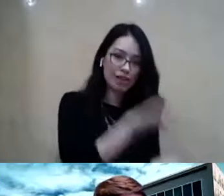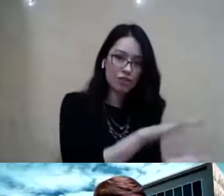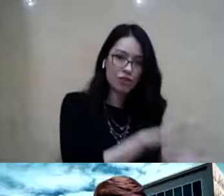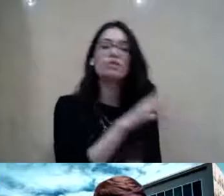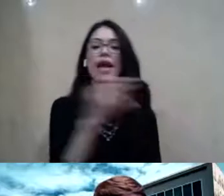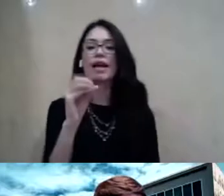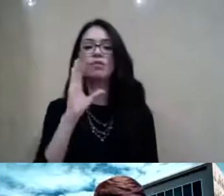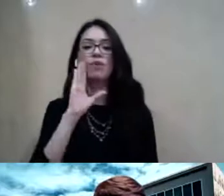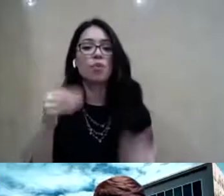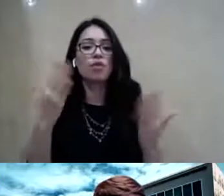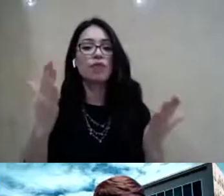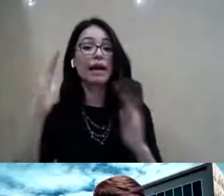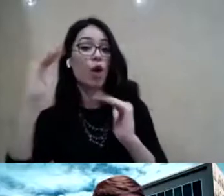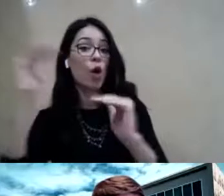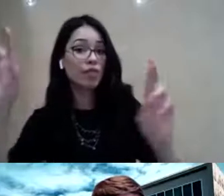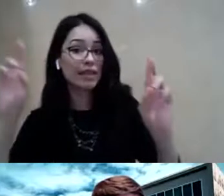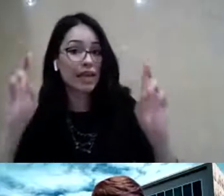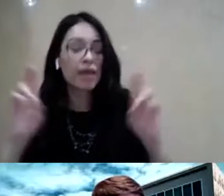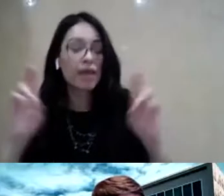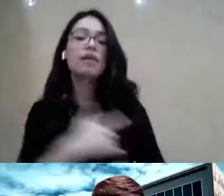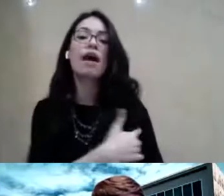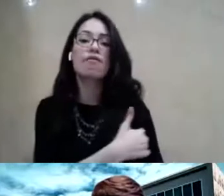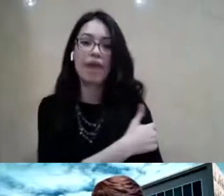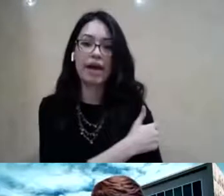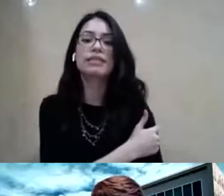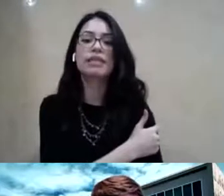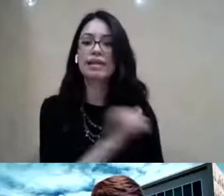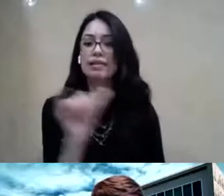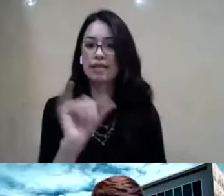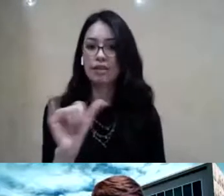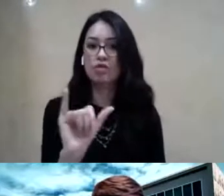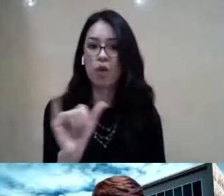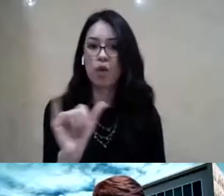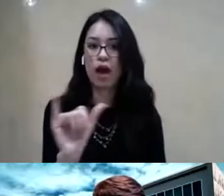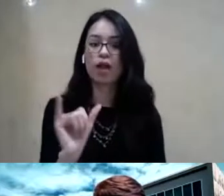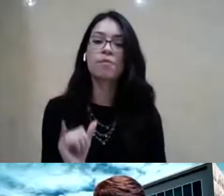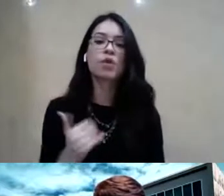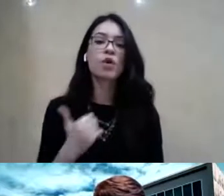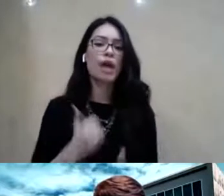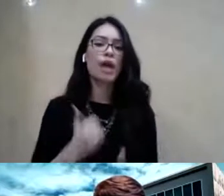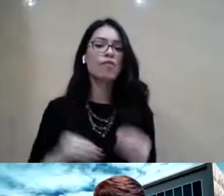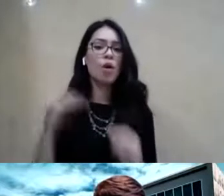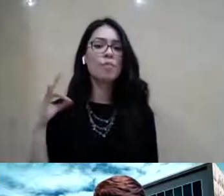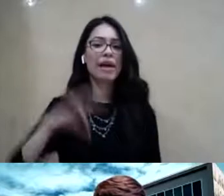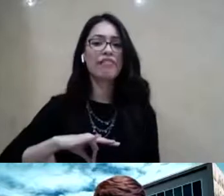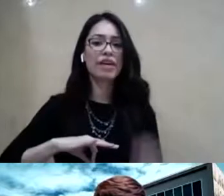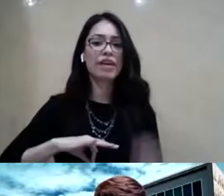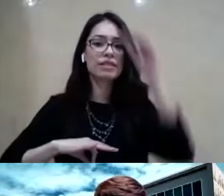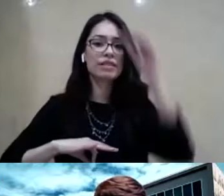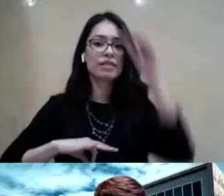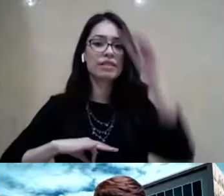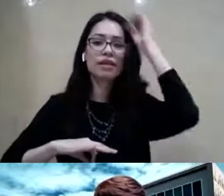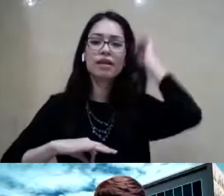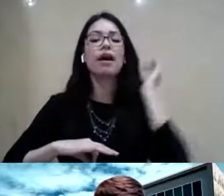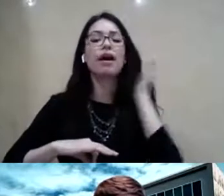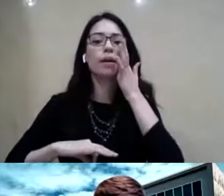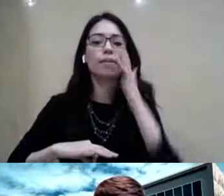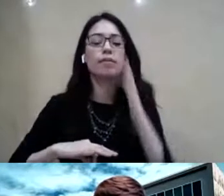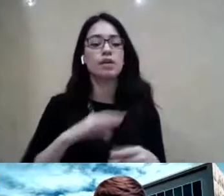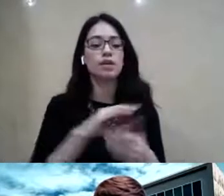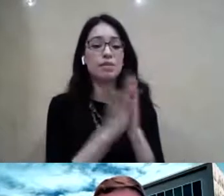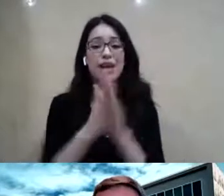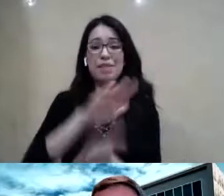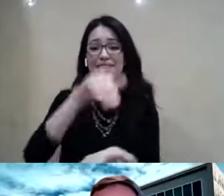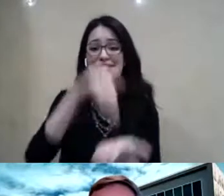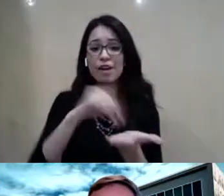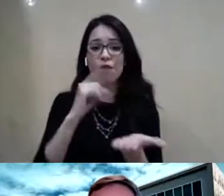hope, vaccinations right alongside. There's a further benefit in that we'll have better access to information because ultimately you'd